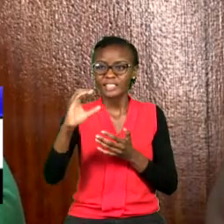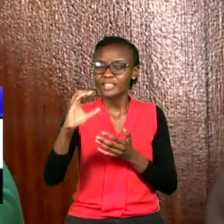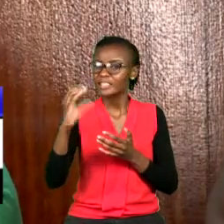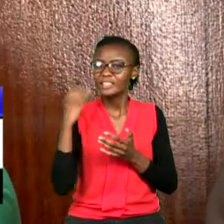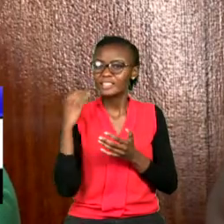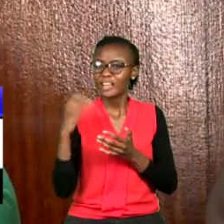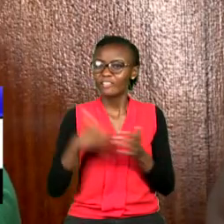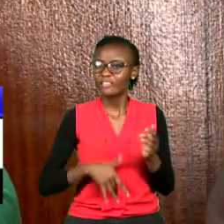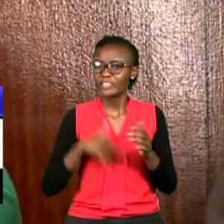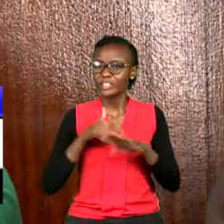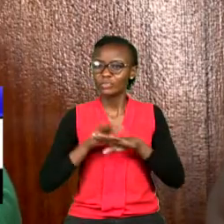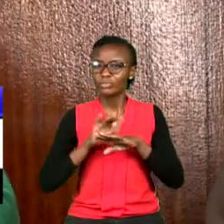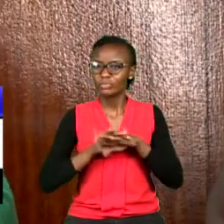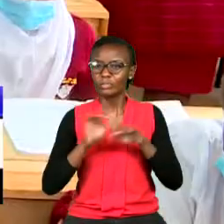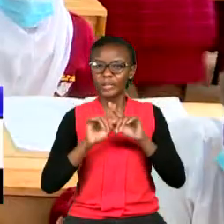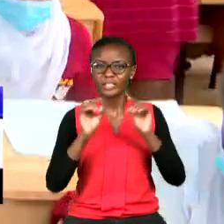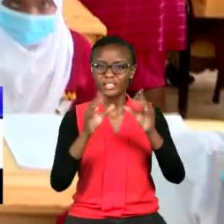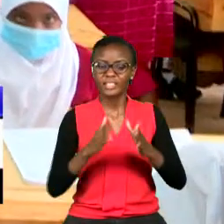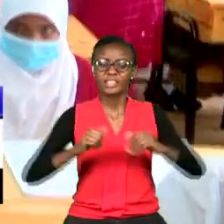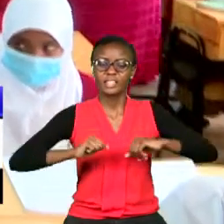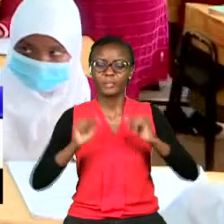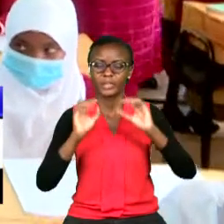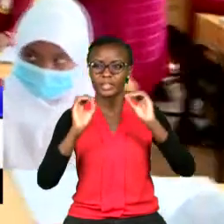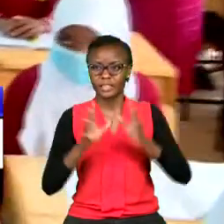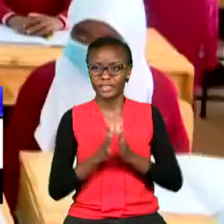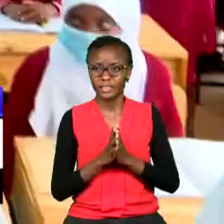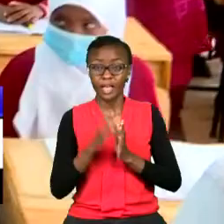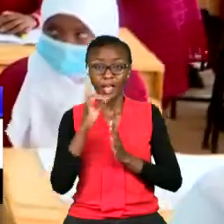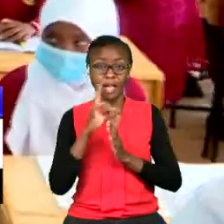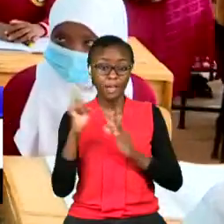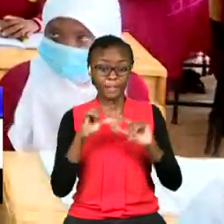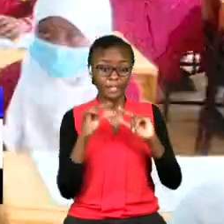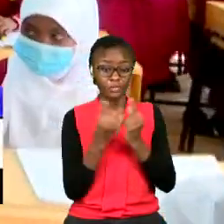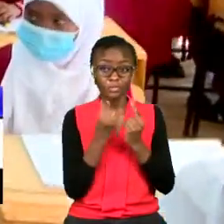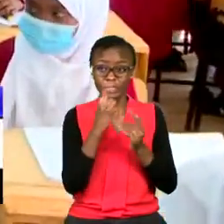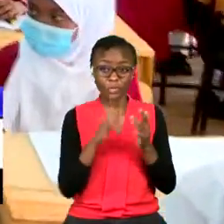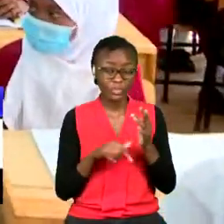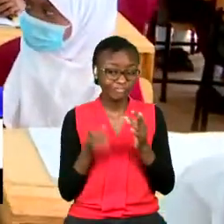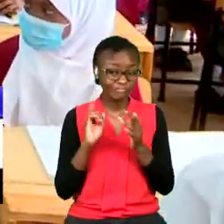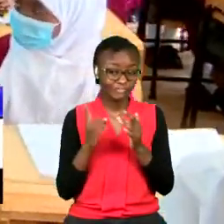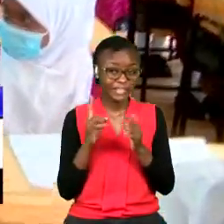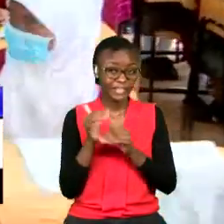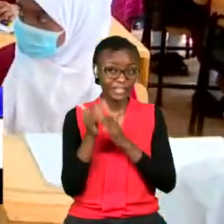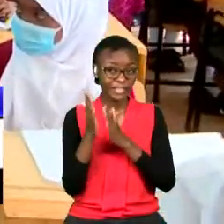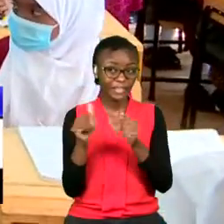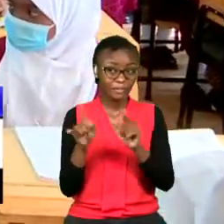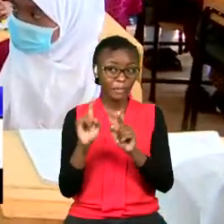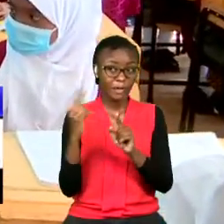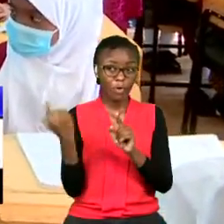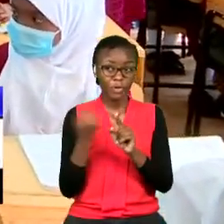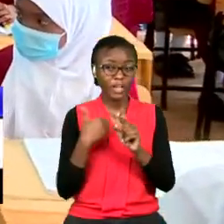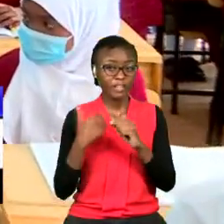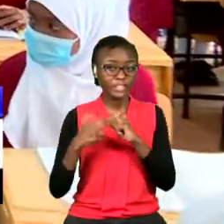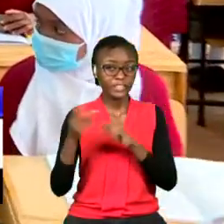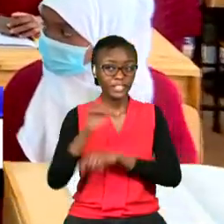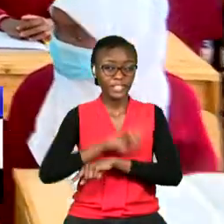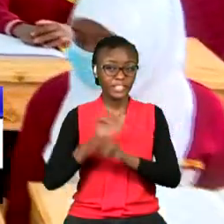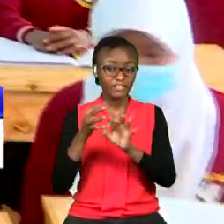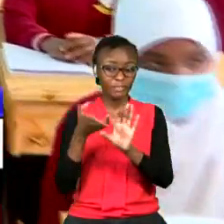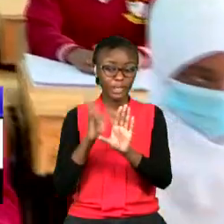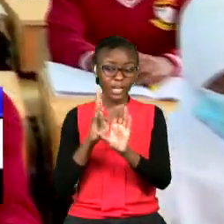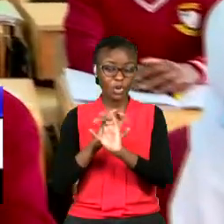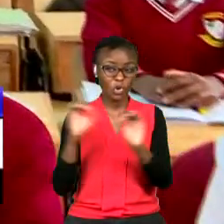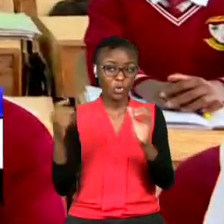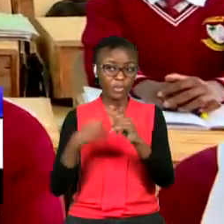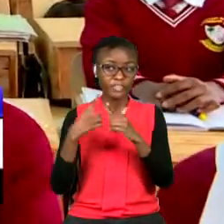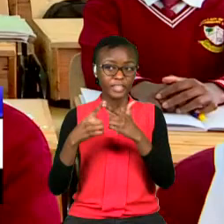outside. Teachers are not happy. The pressure group has given the named leaders an ultimatum of 7 days, failure to which they